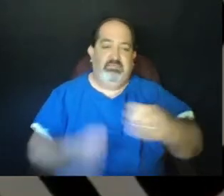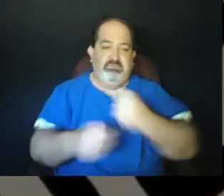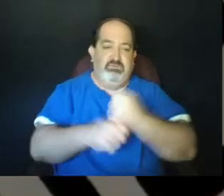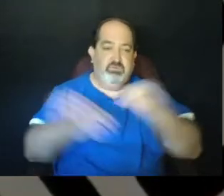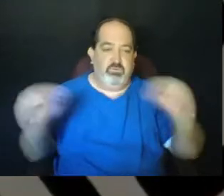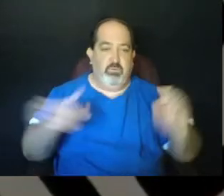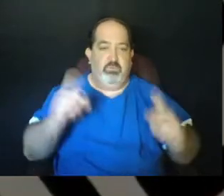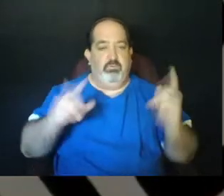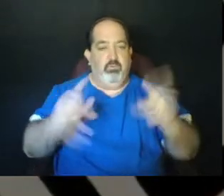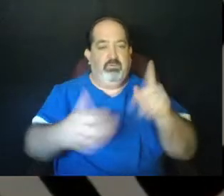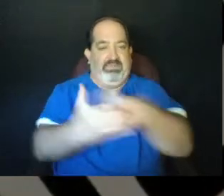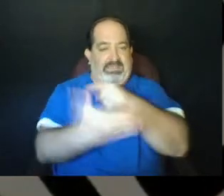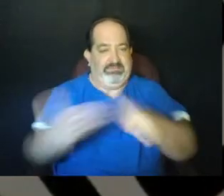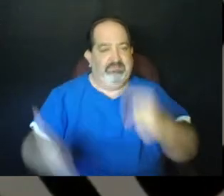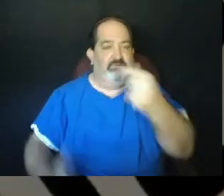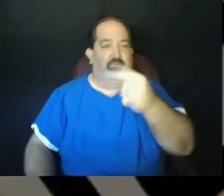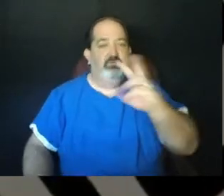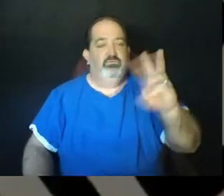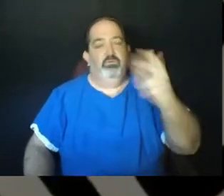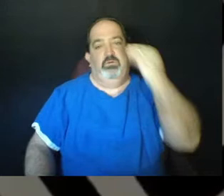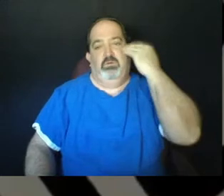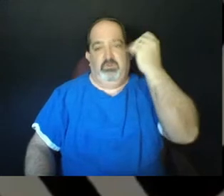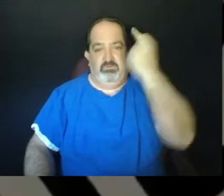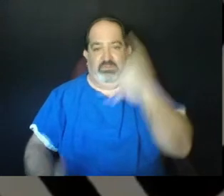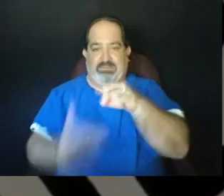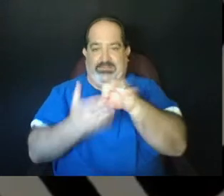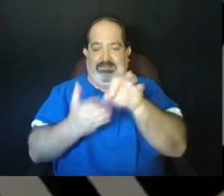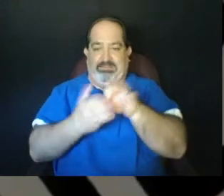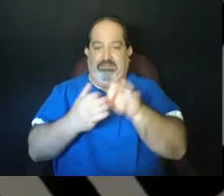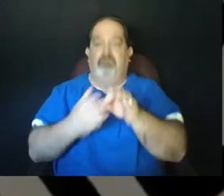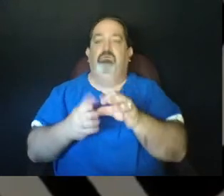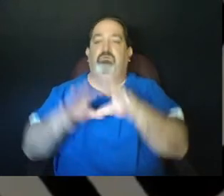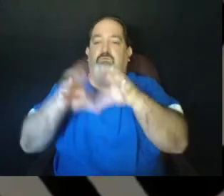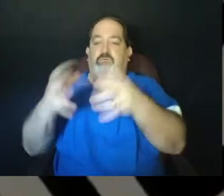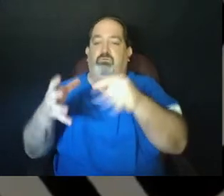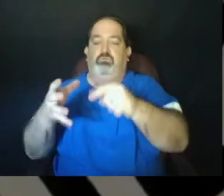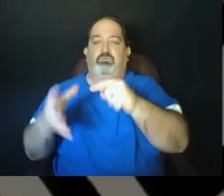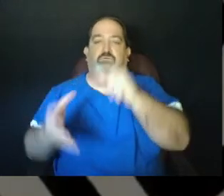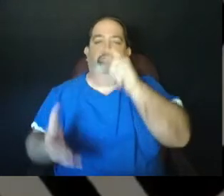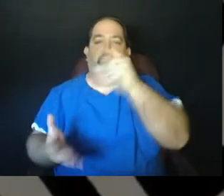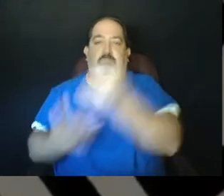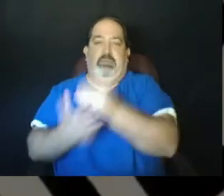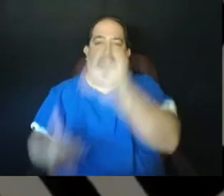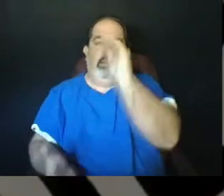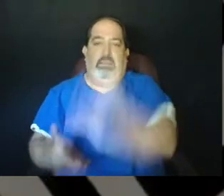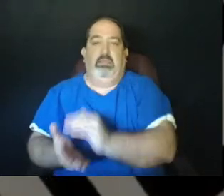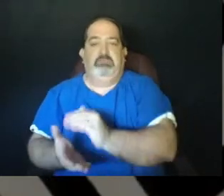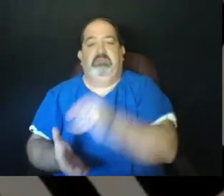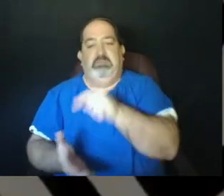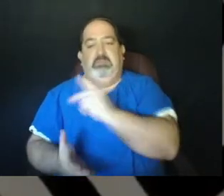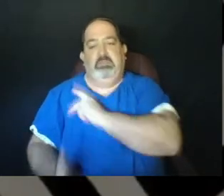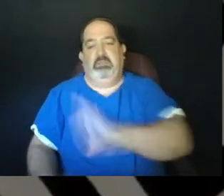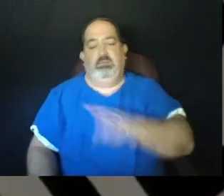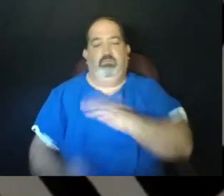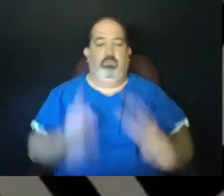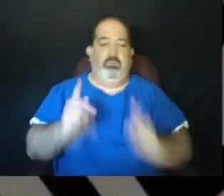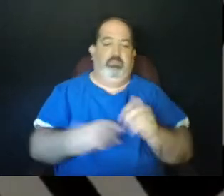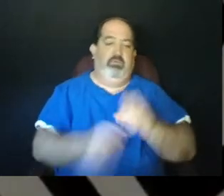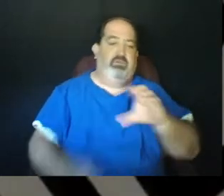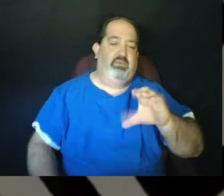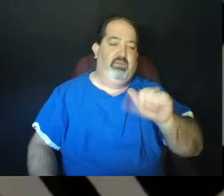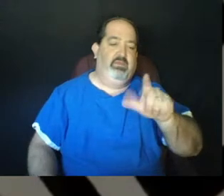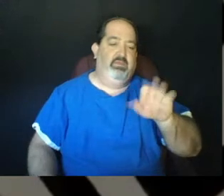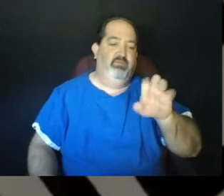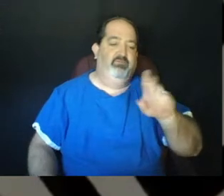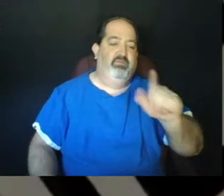year. We understand that the coffers are low in the kingdom. So the people of Calafia truly